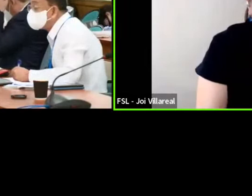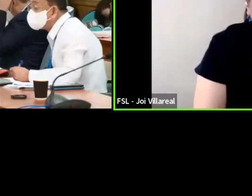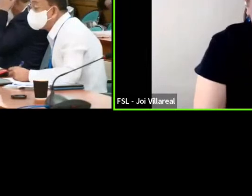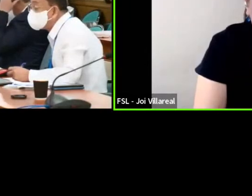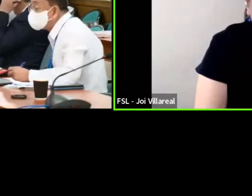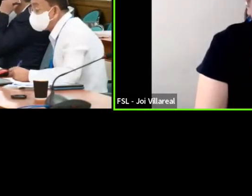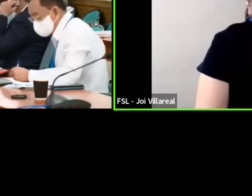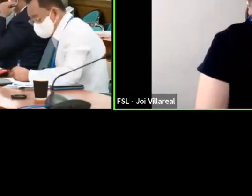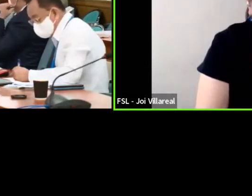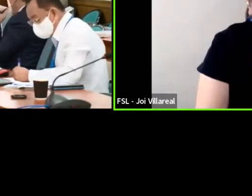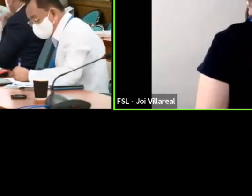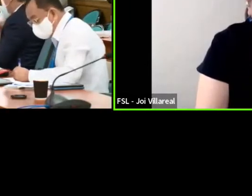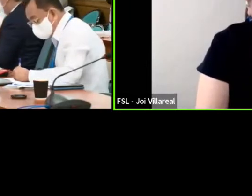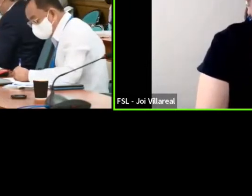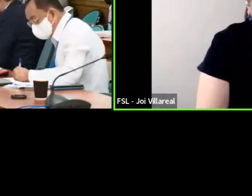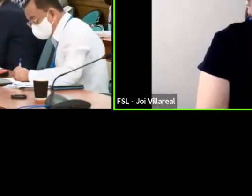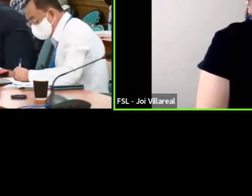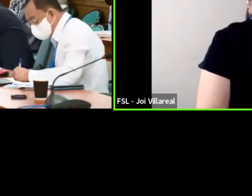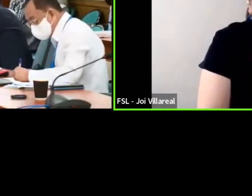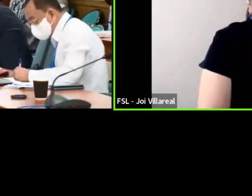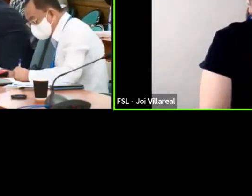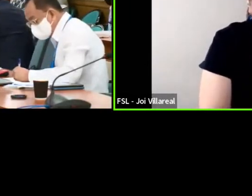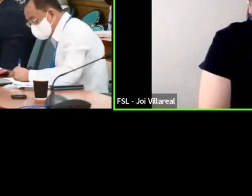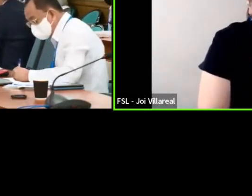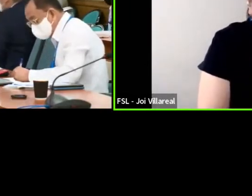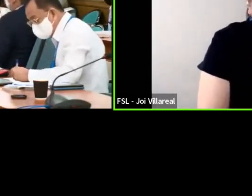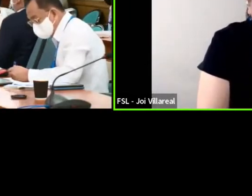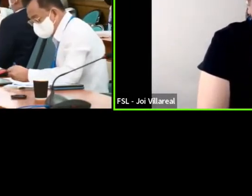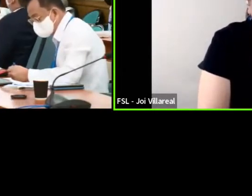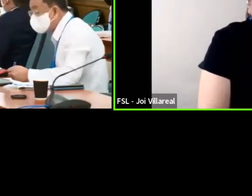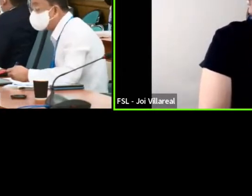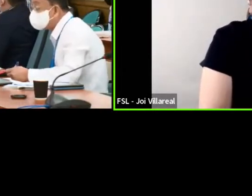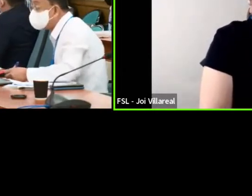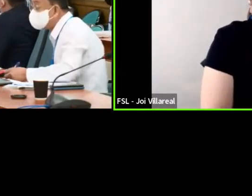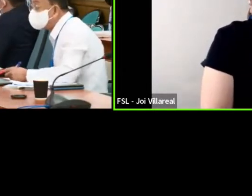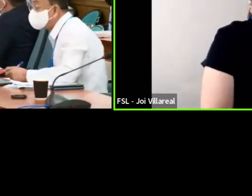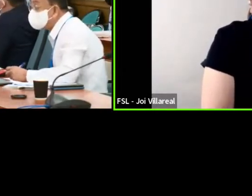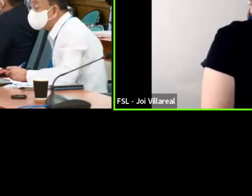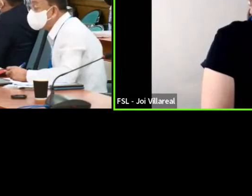Yes po, magandang hapon sa inyong lahat.